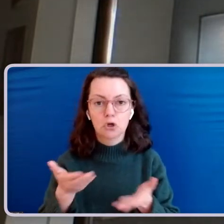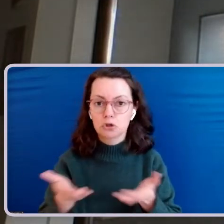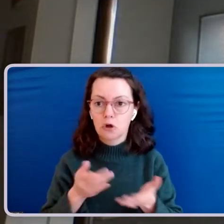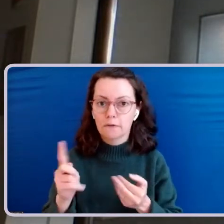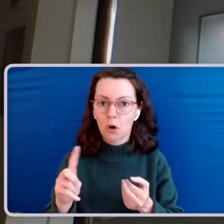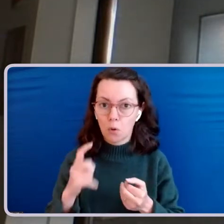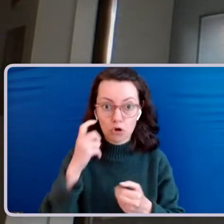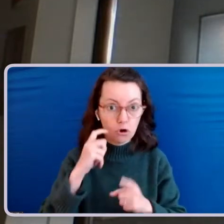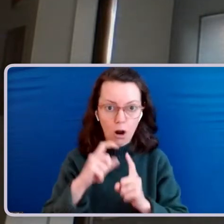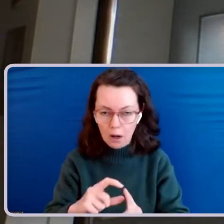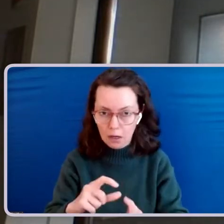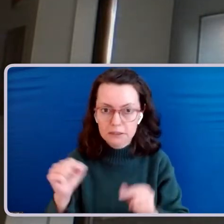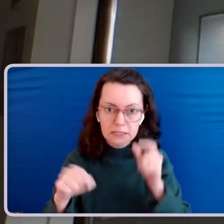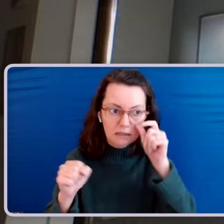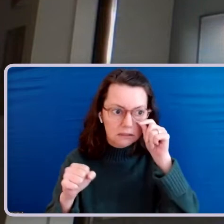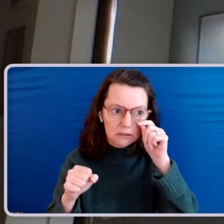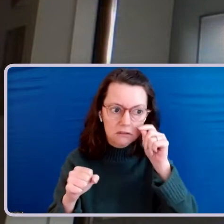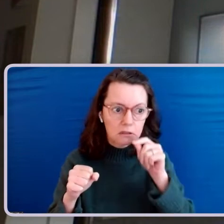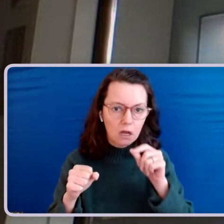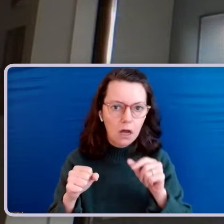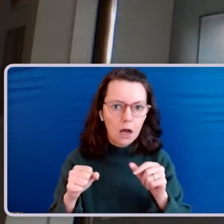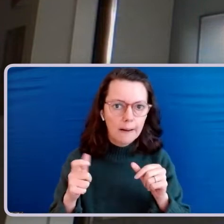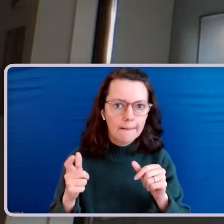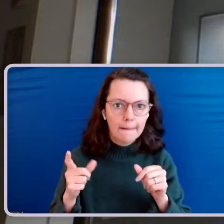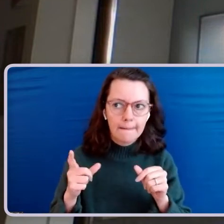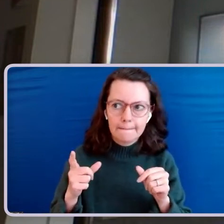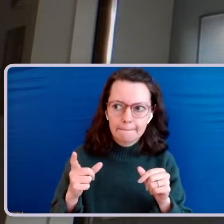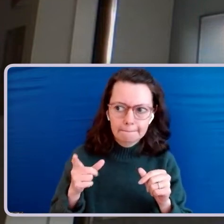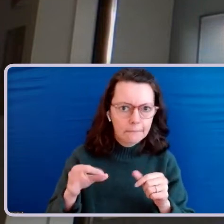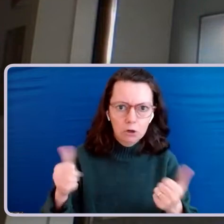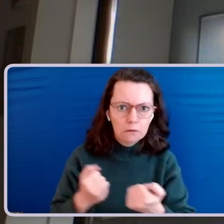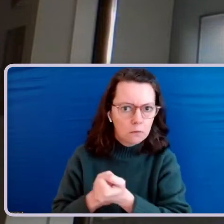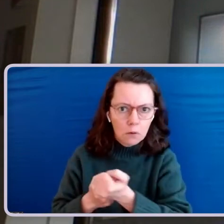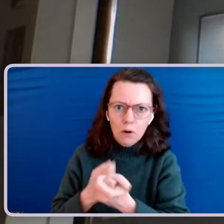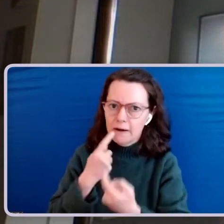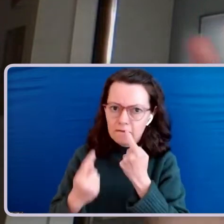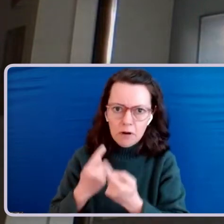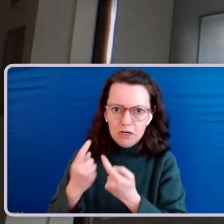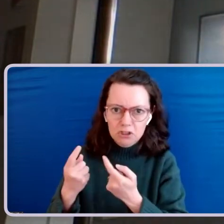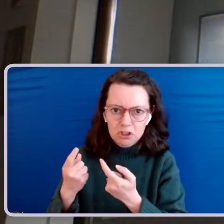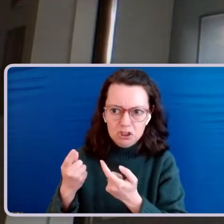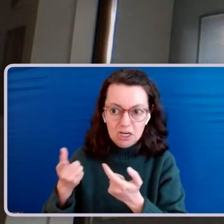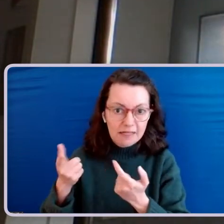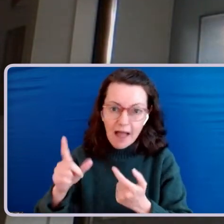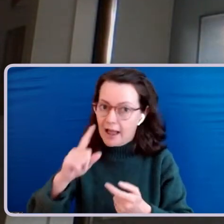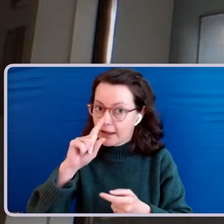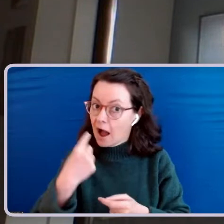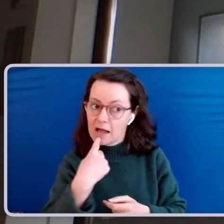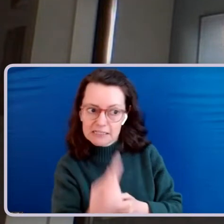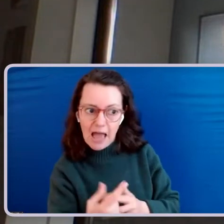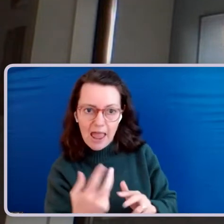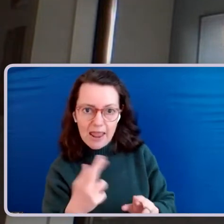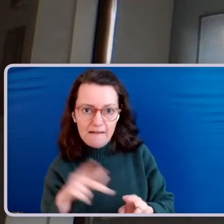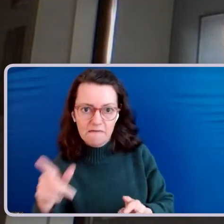hard, but they just didn't have the information that they needed. And you know, without that clarity, it went off into